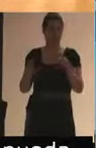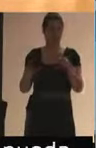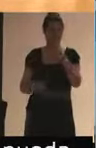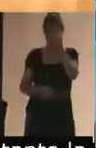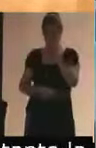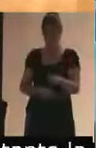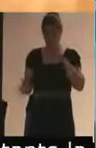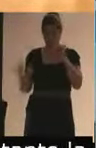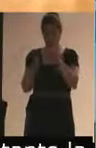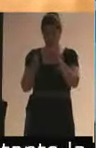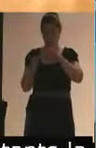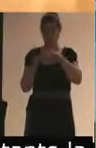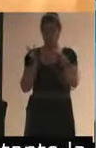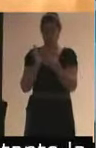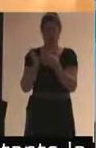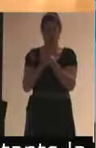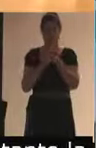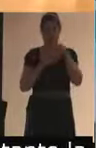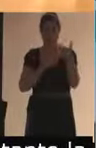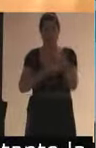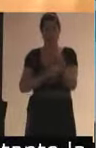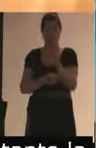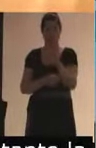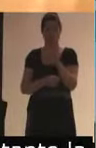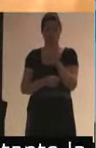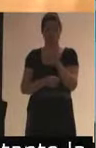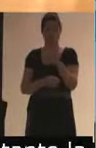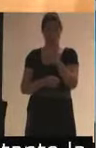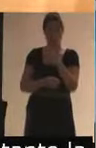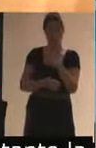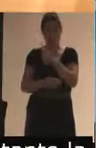walking. So when the person